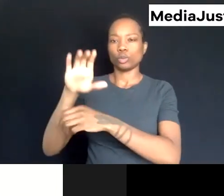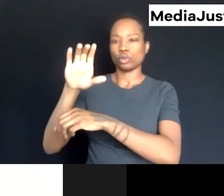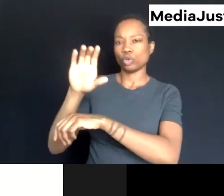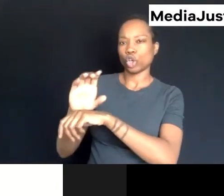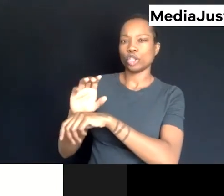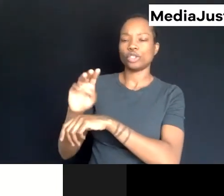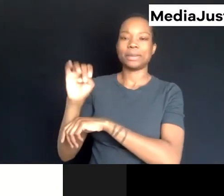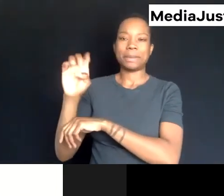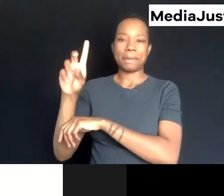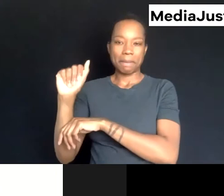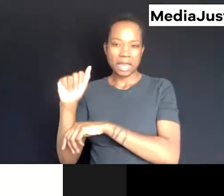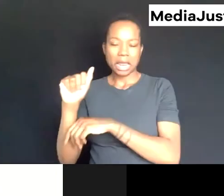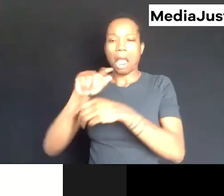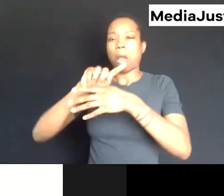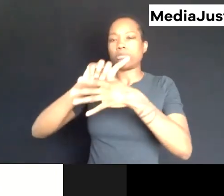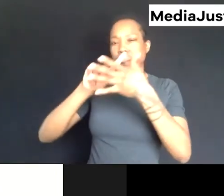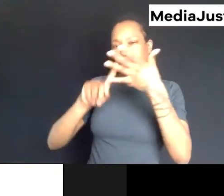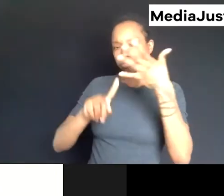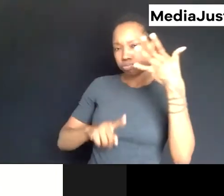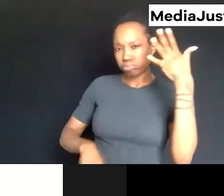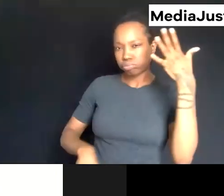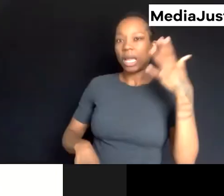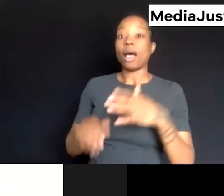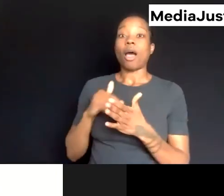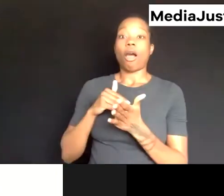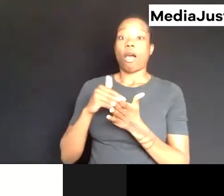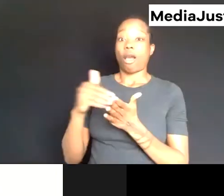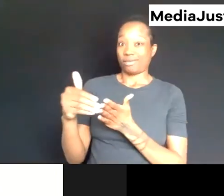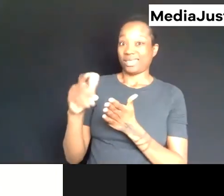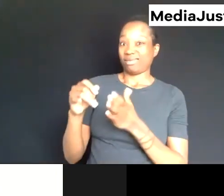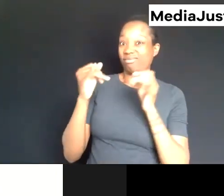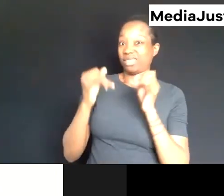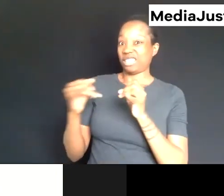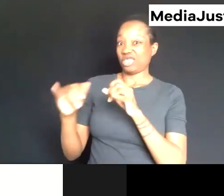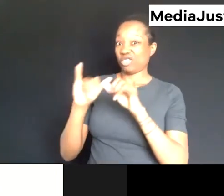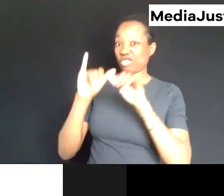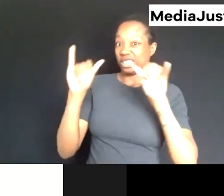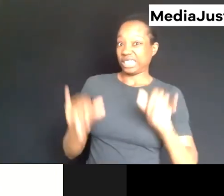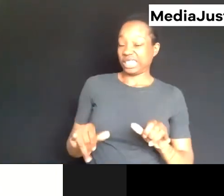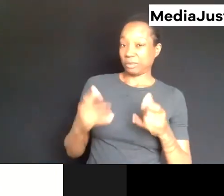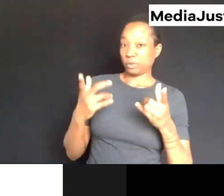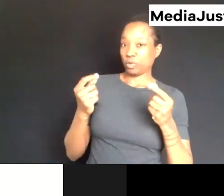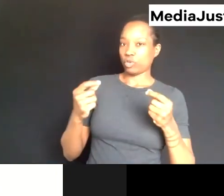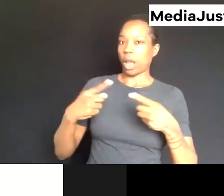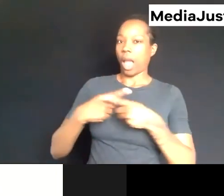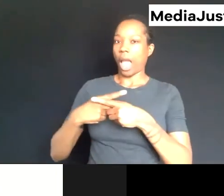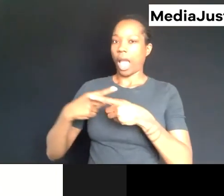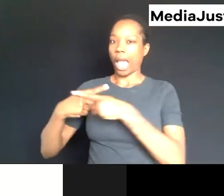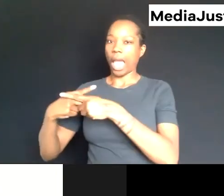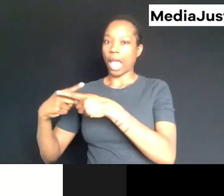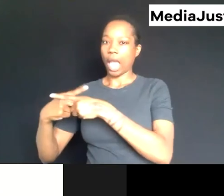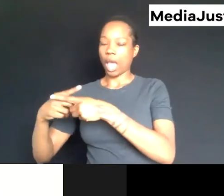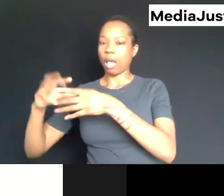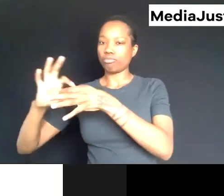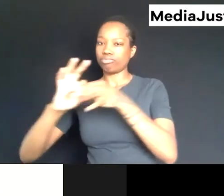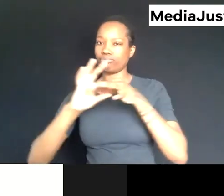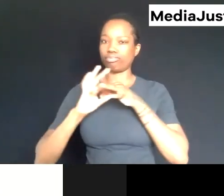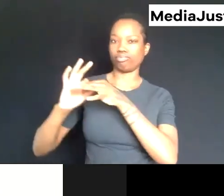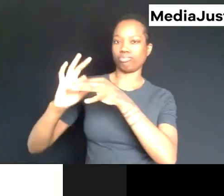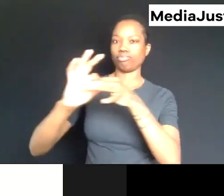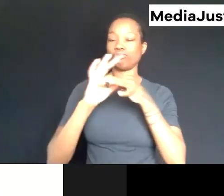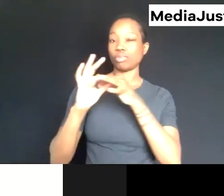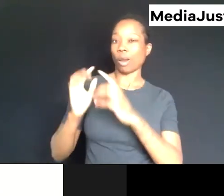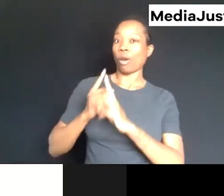these, you know, these individual systems work in concert to protect certain ideas or institutions. And that